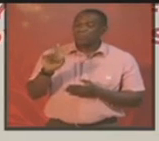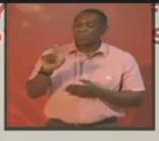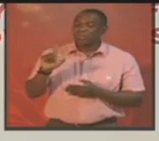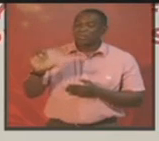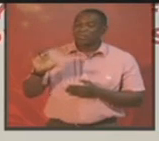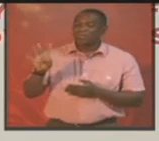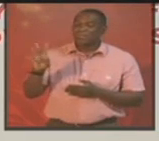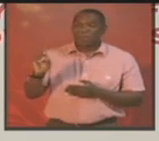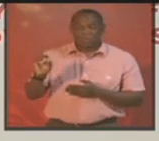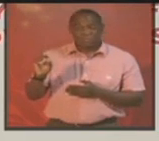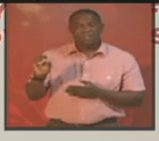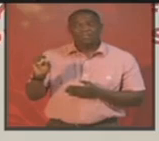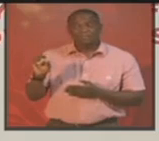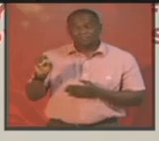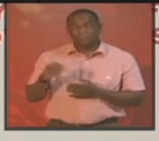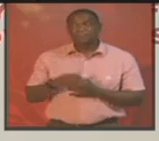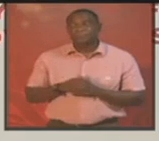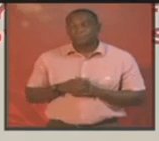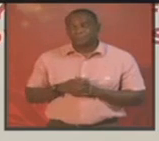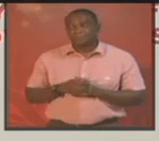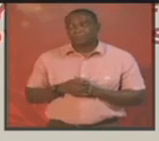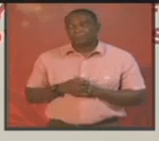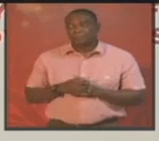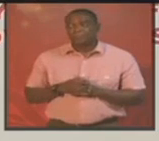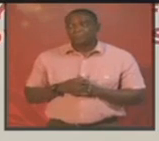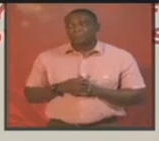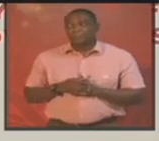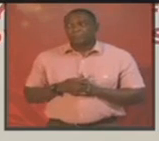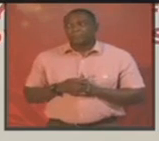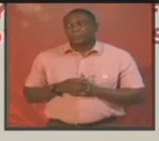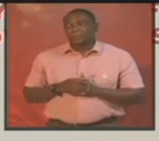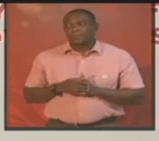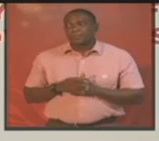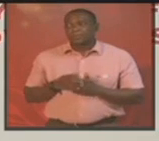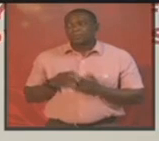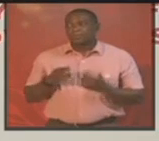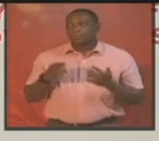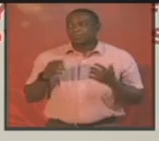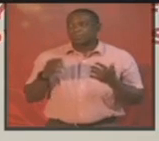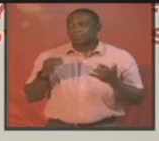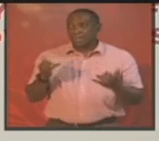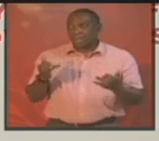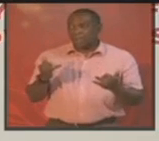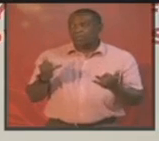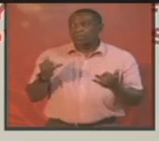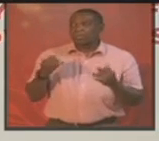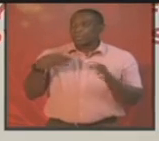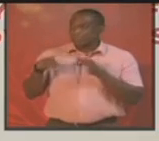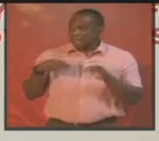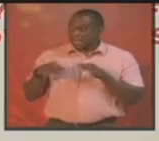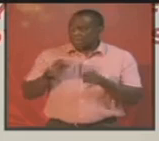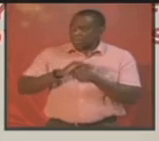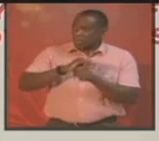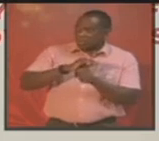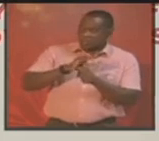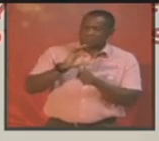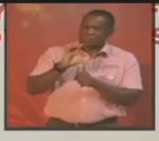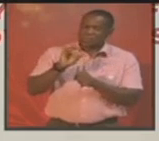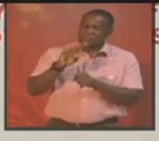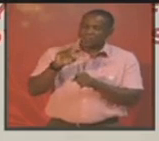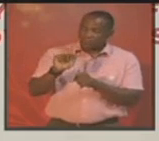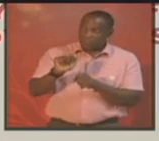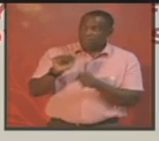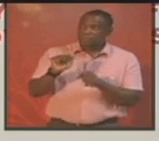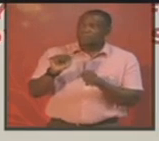cases plus. I have given you a detailed update on where we are with COVAX, and I'm very happy to